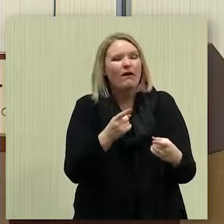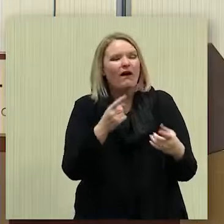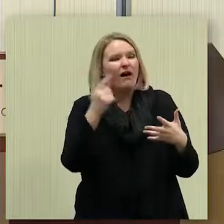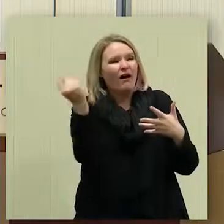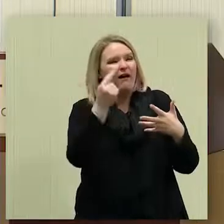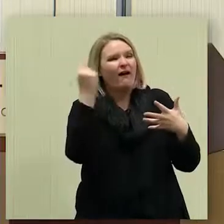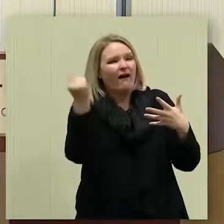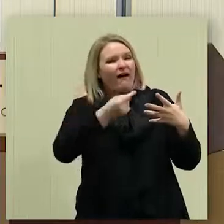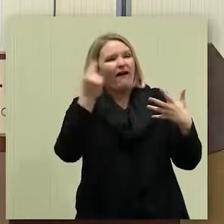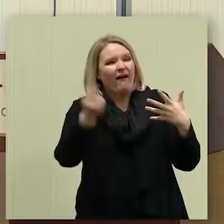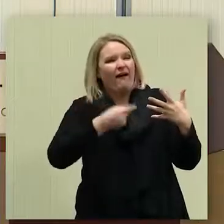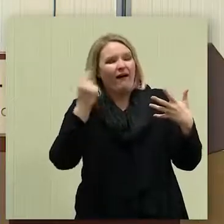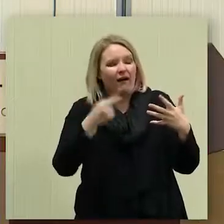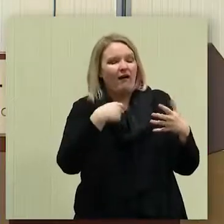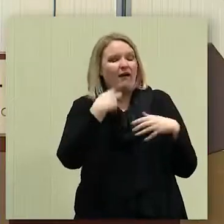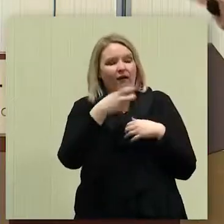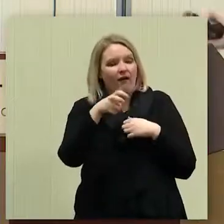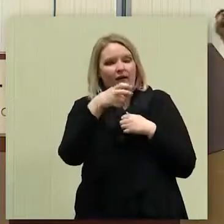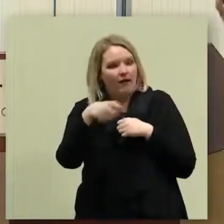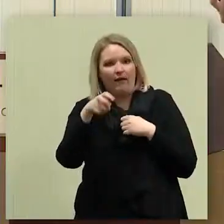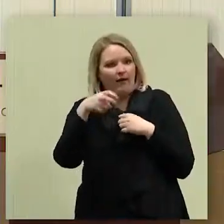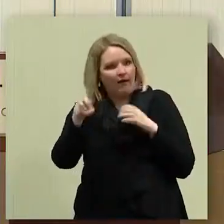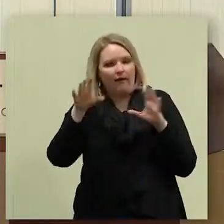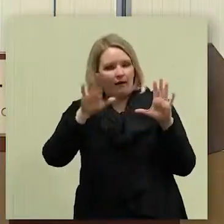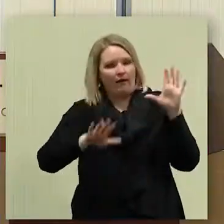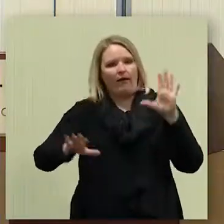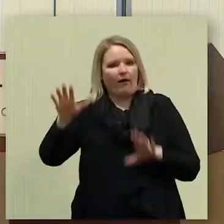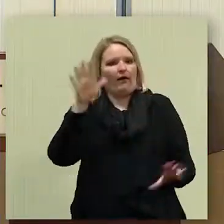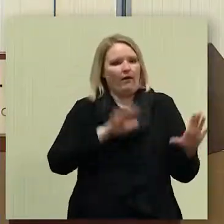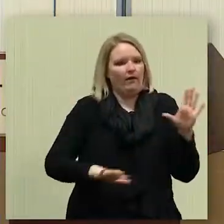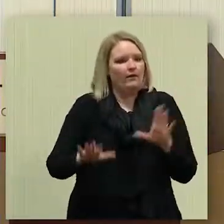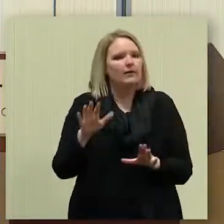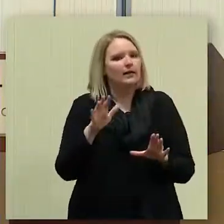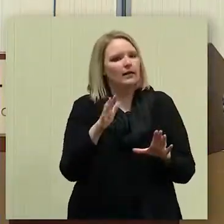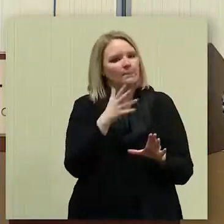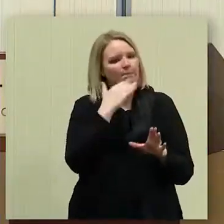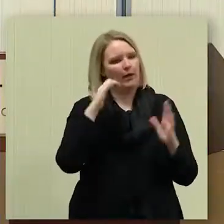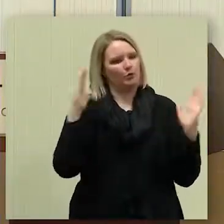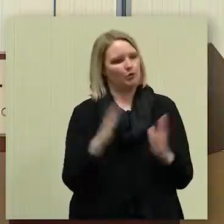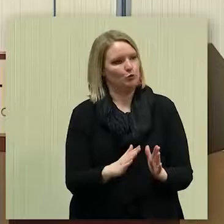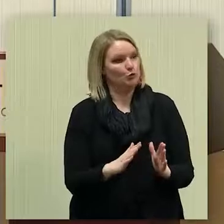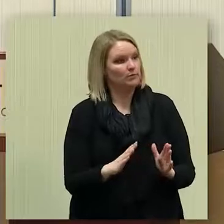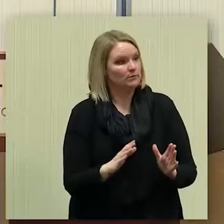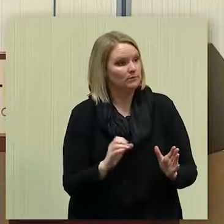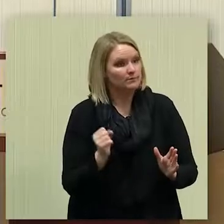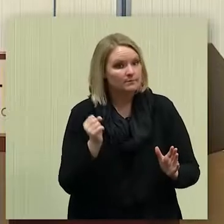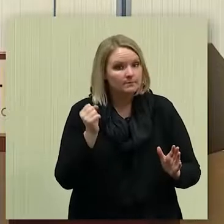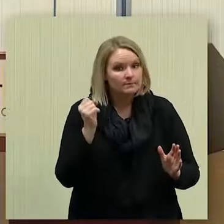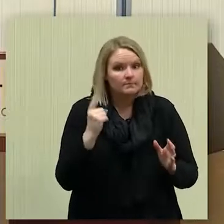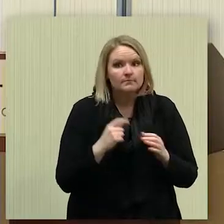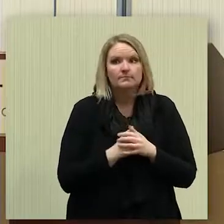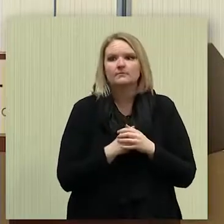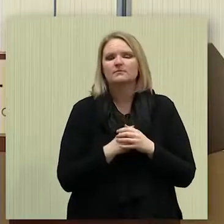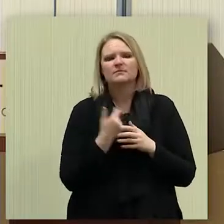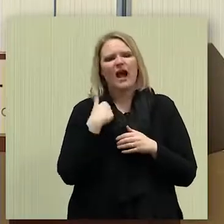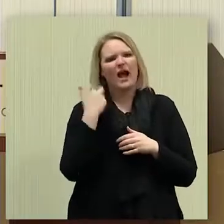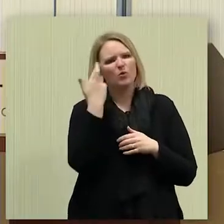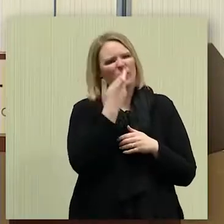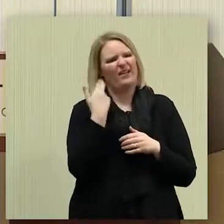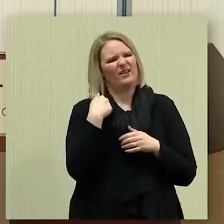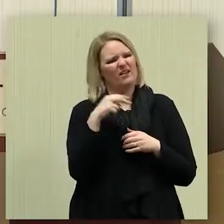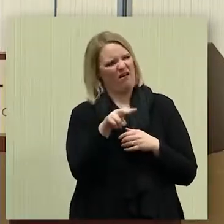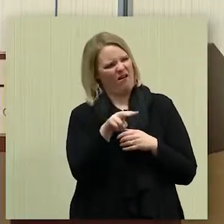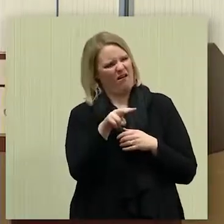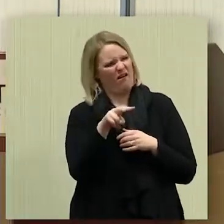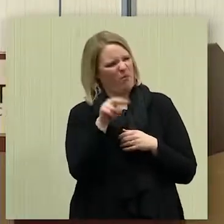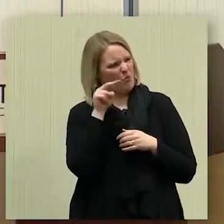many change my attention, focus on this, focus on that. Make sense? And it became really clear to me watching those kids